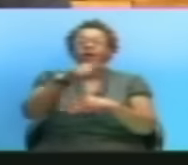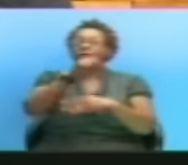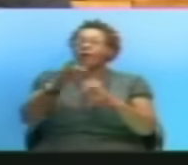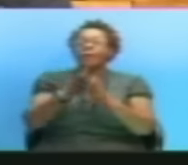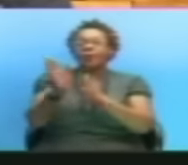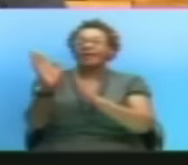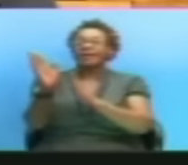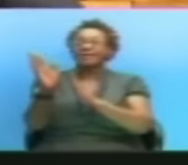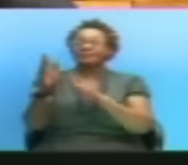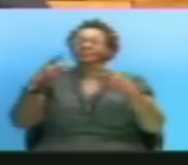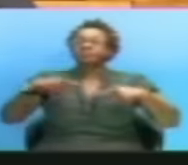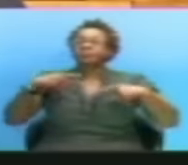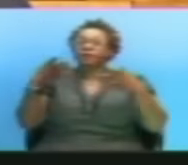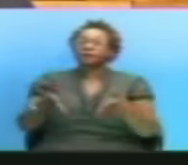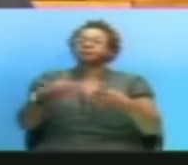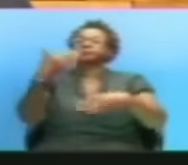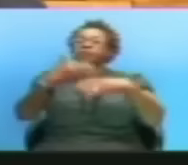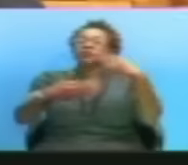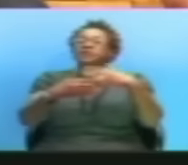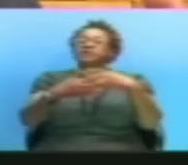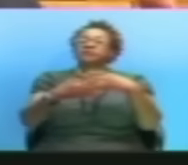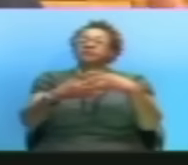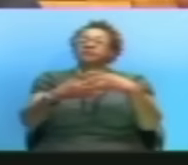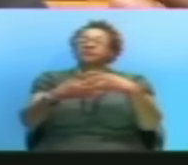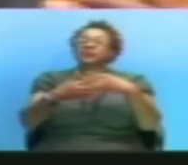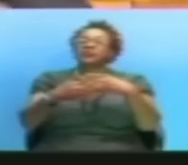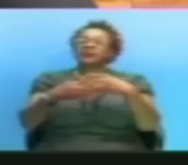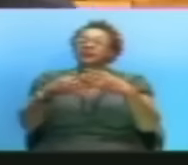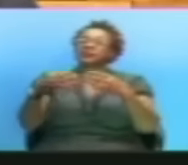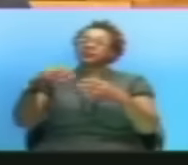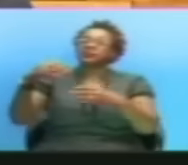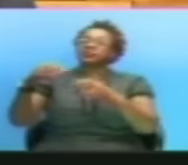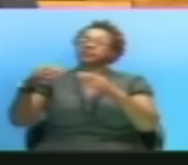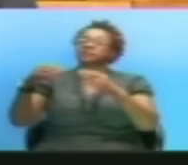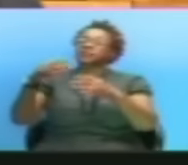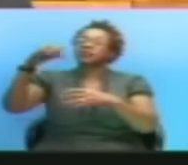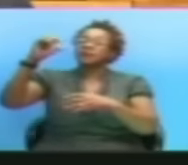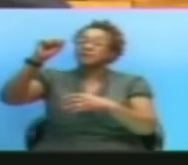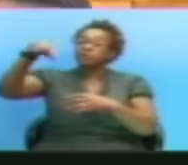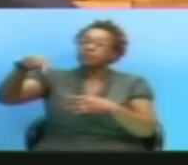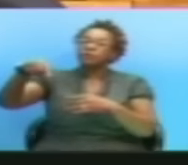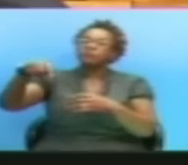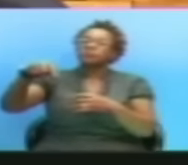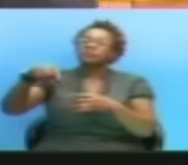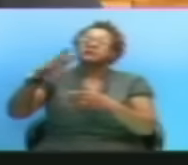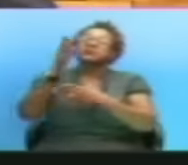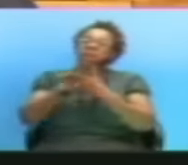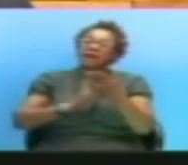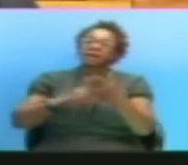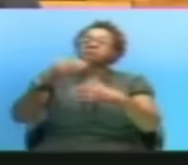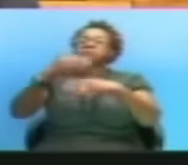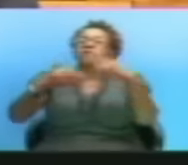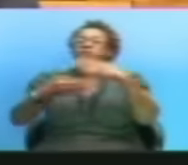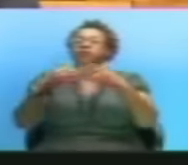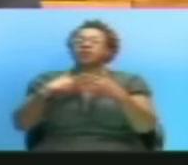the wrong direction, people are building those extensions so that they can move out. A number of them have built to get